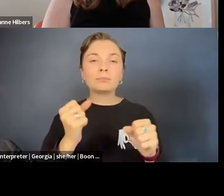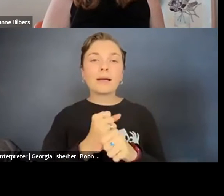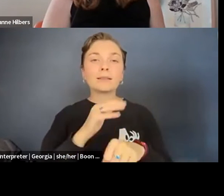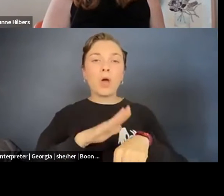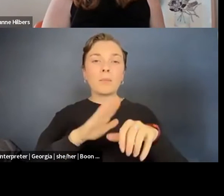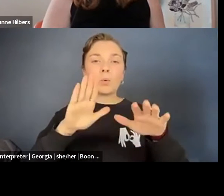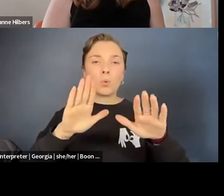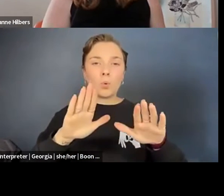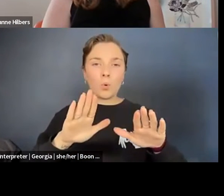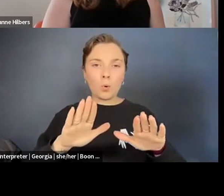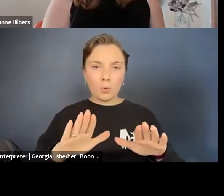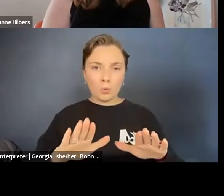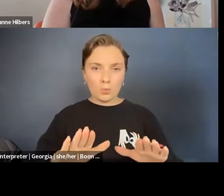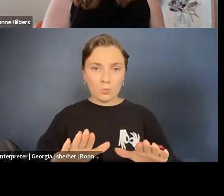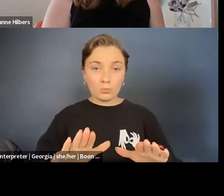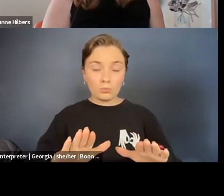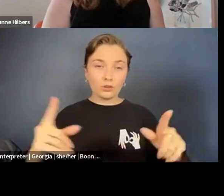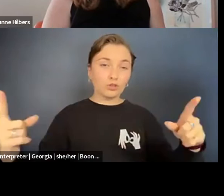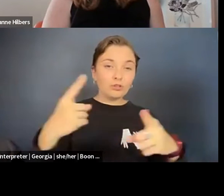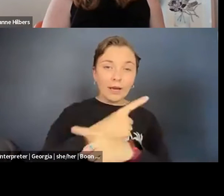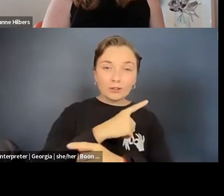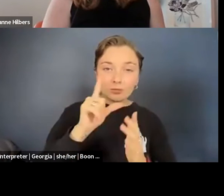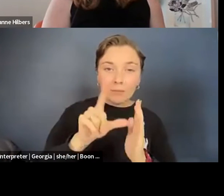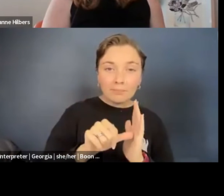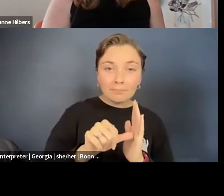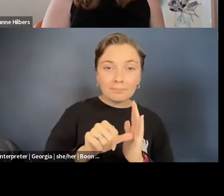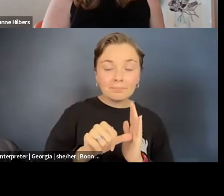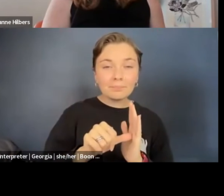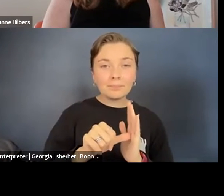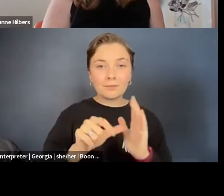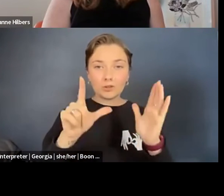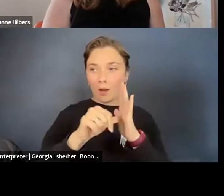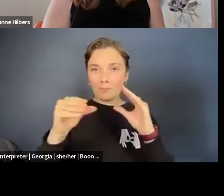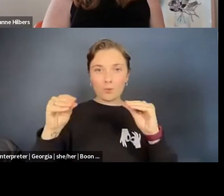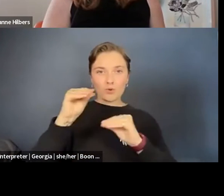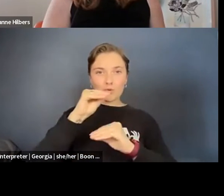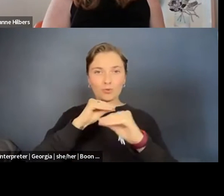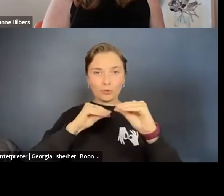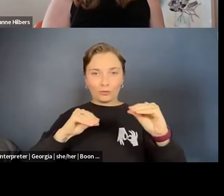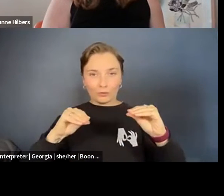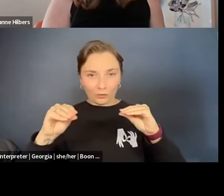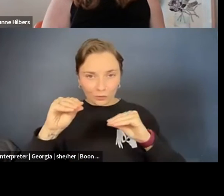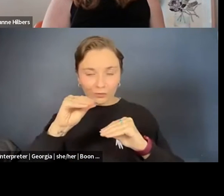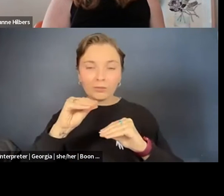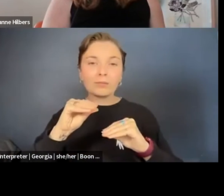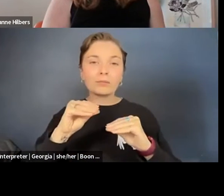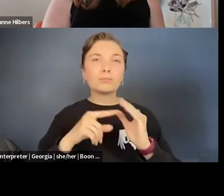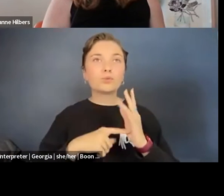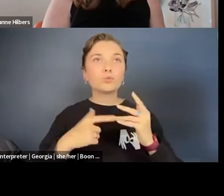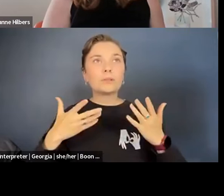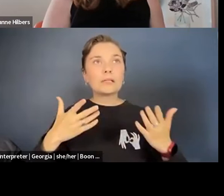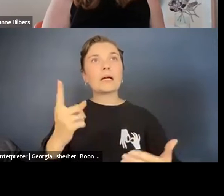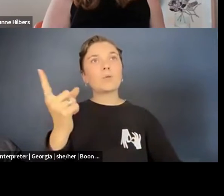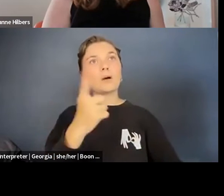time, to change time, to rearrange time in order to allow us